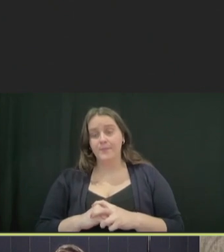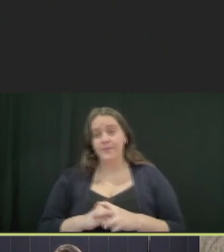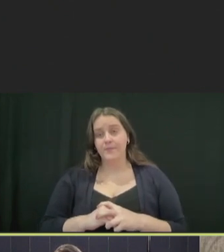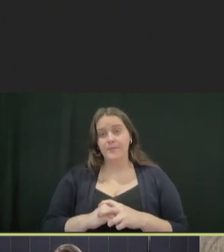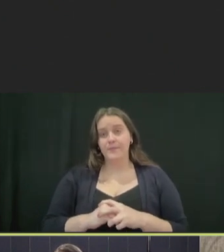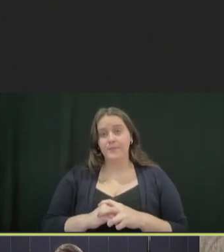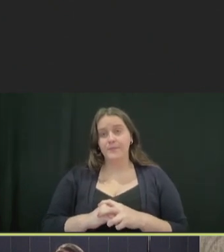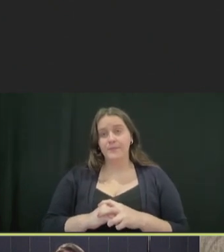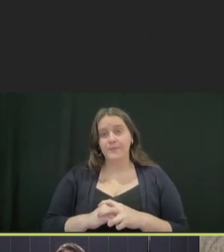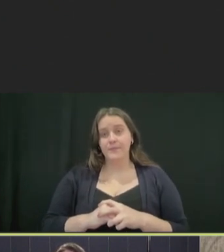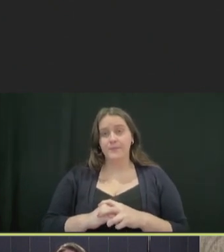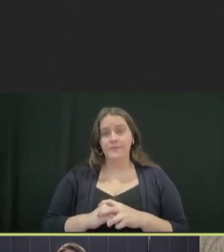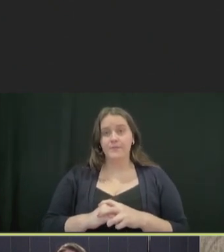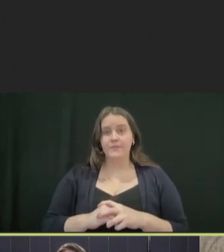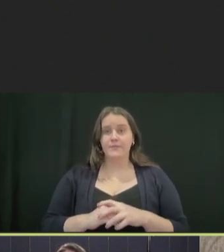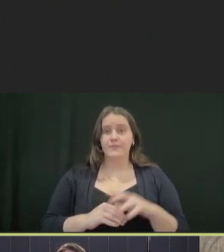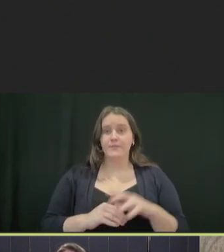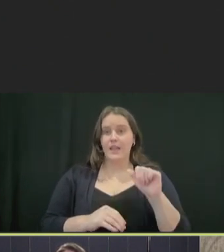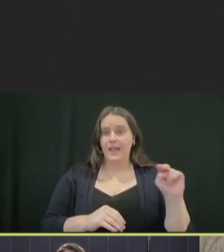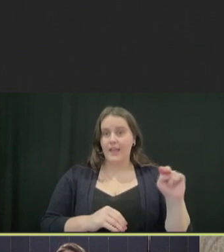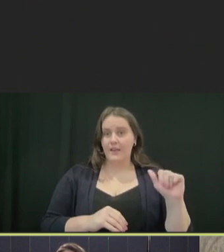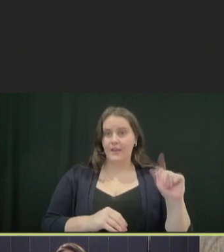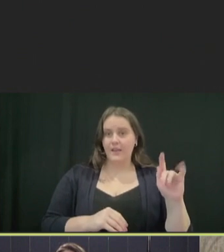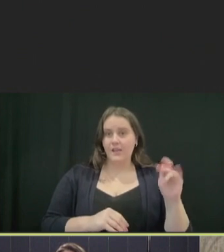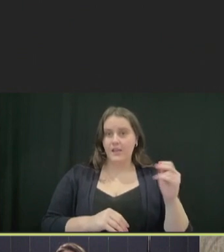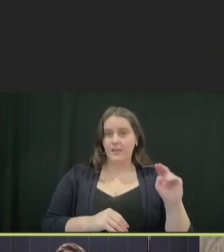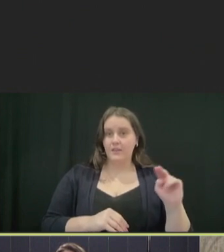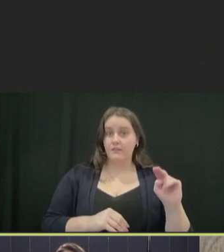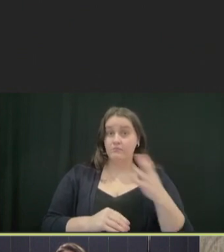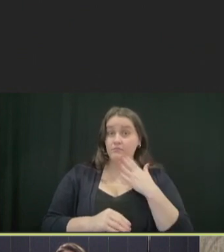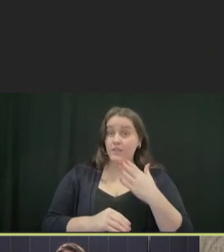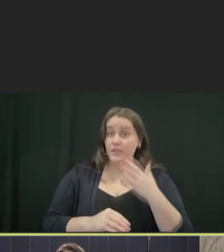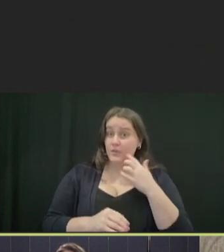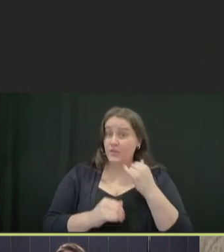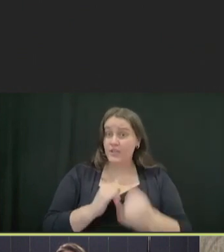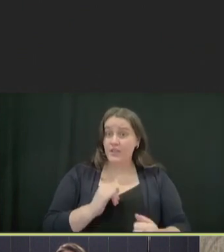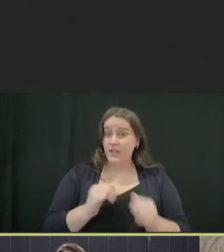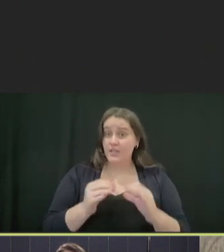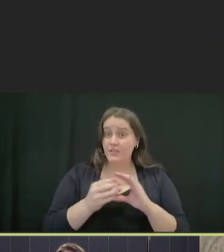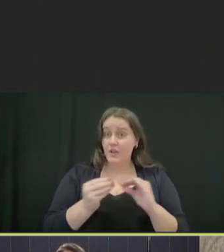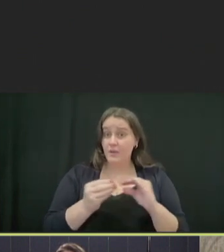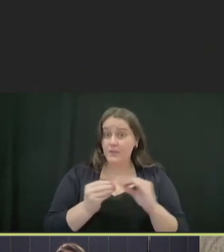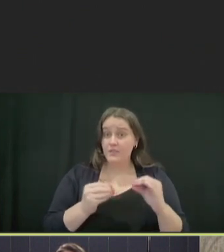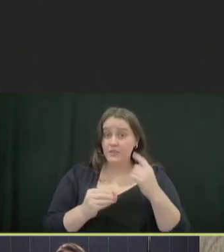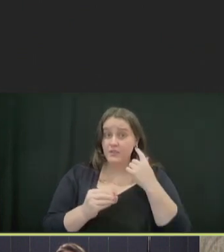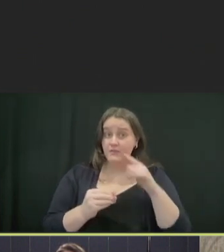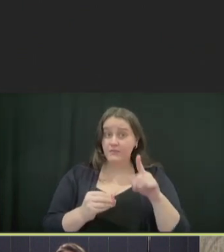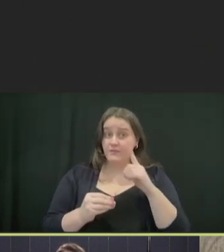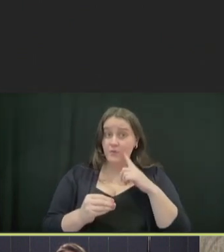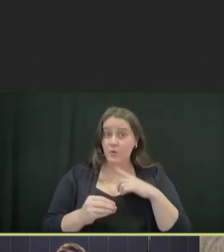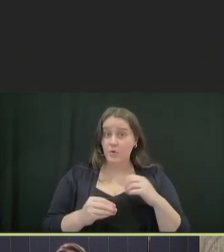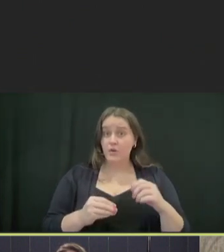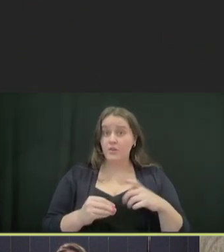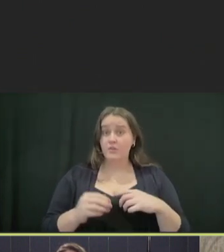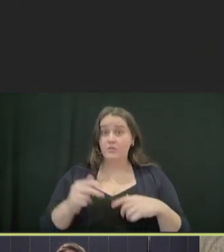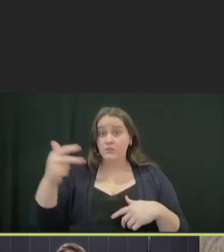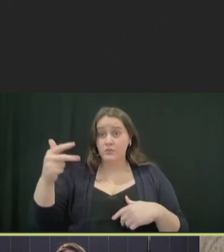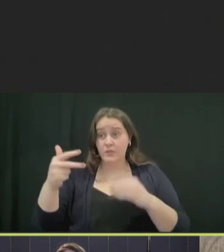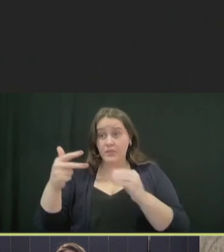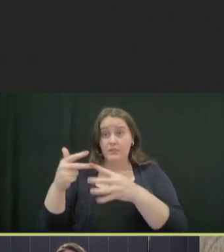Okay, thank you. Any last comments for the objectives in goal 3?